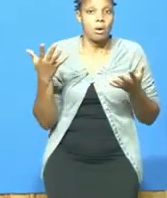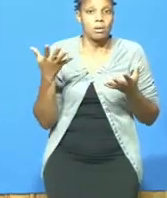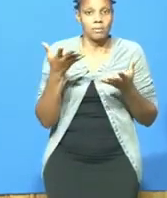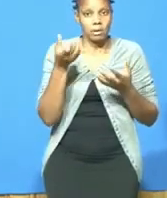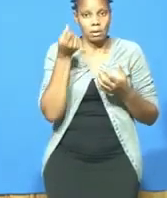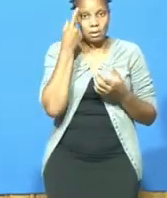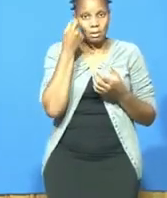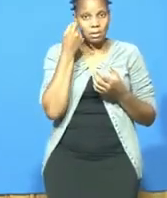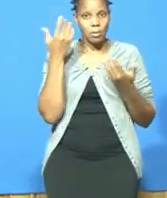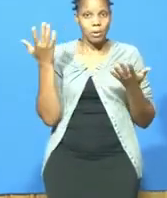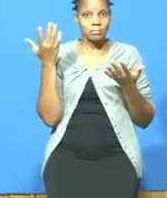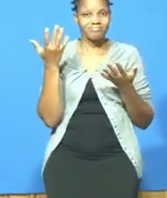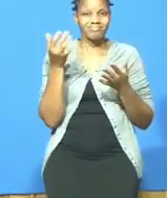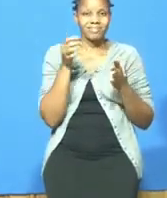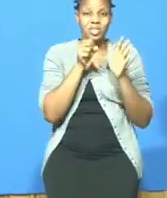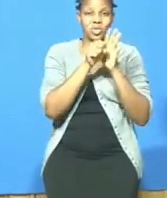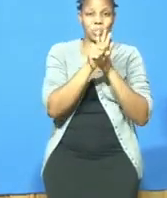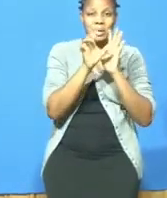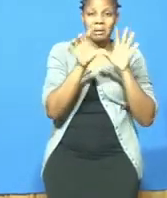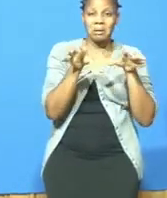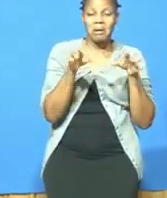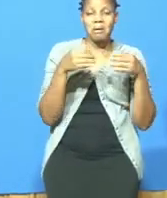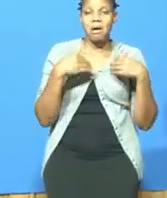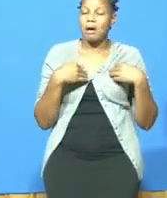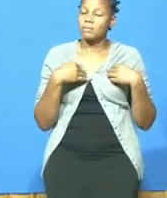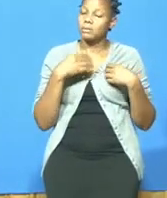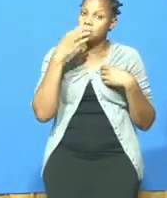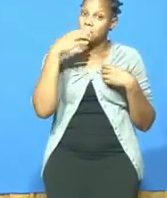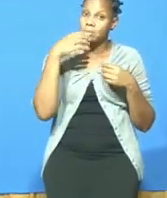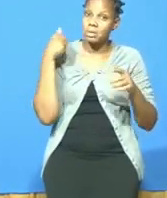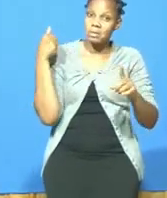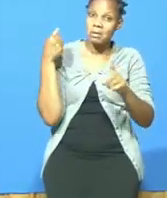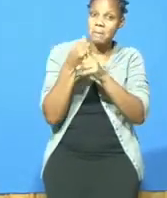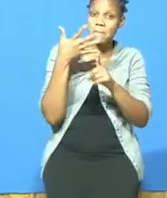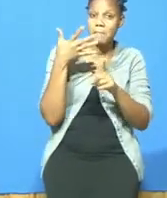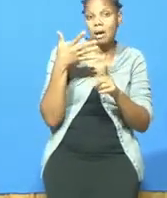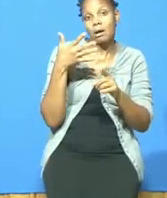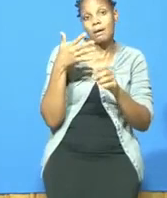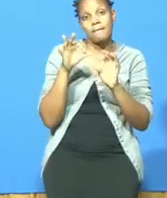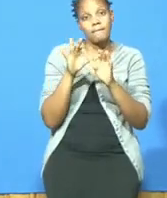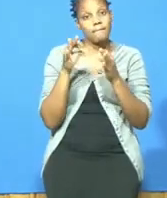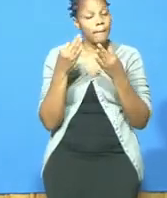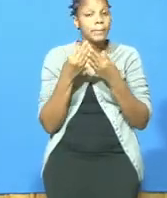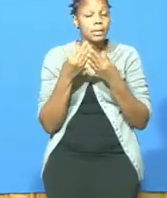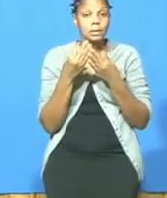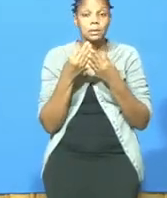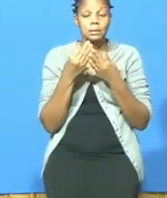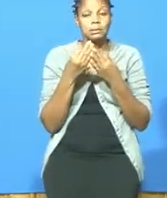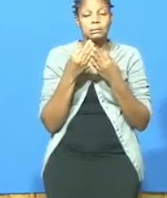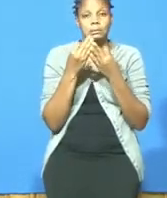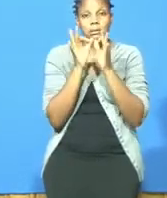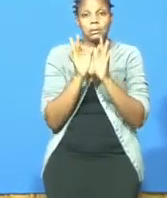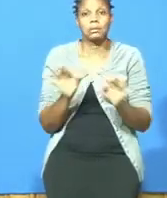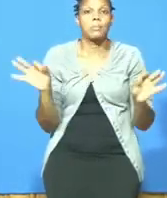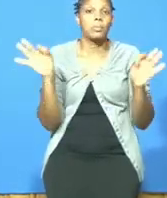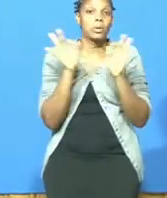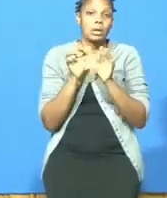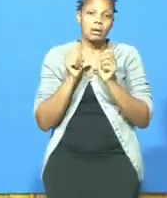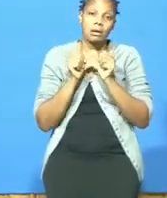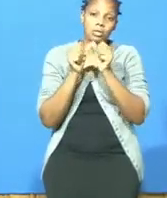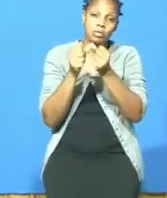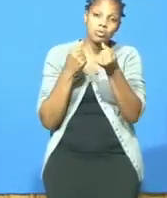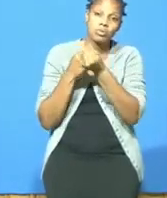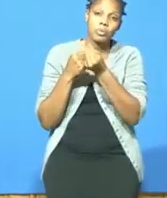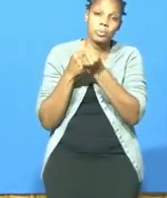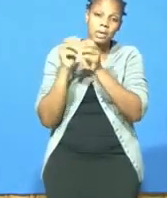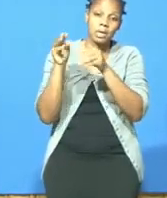have significant impact on families. It is very important that continuous support be